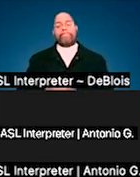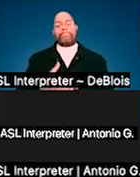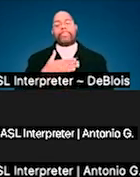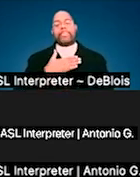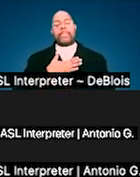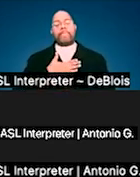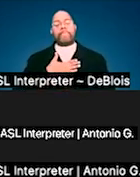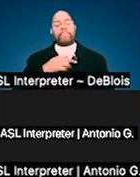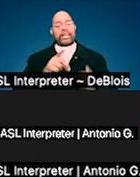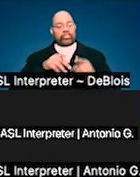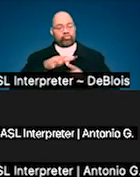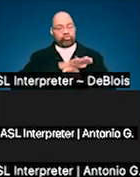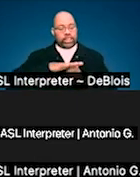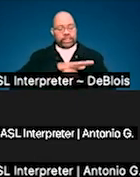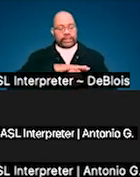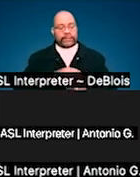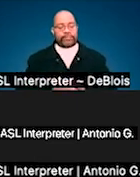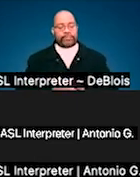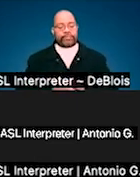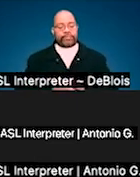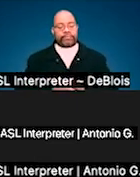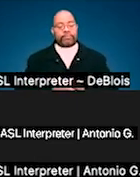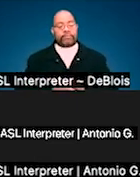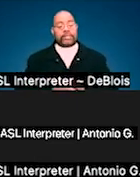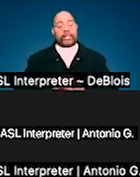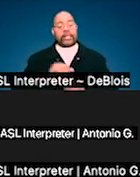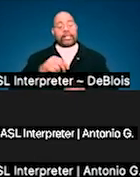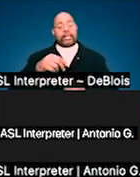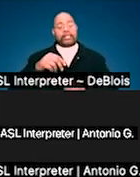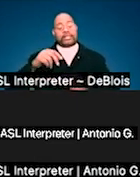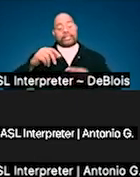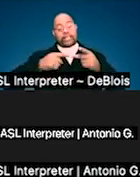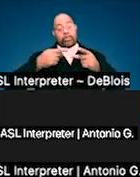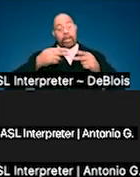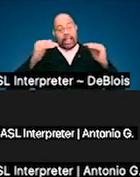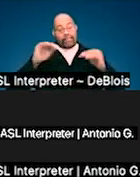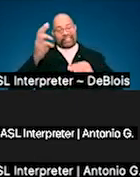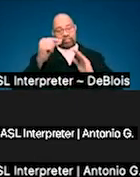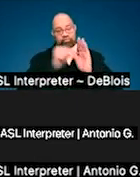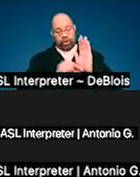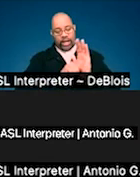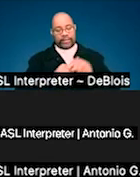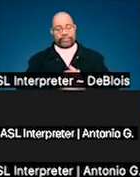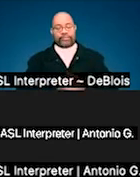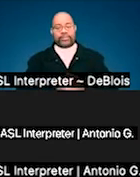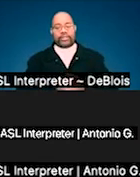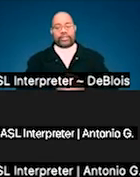my district at the secondary level where I am in 6th grade, they use